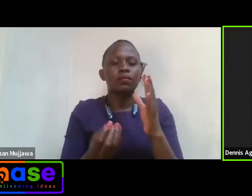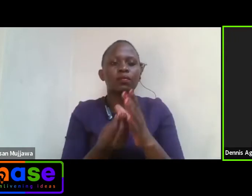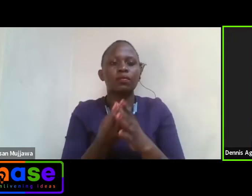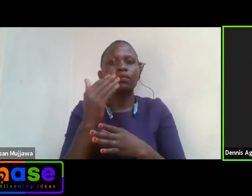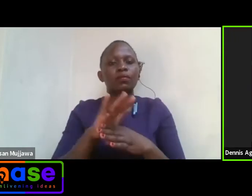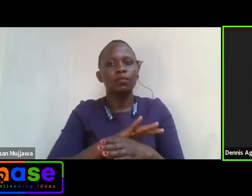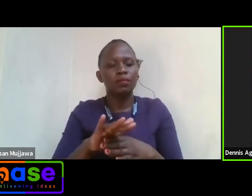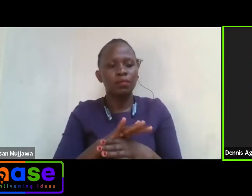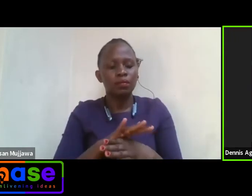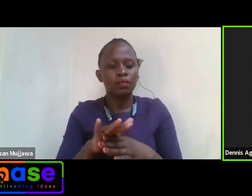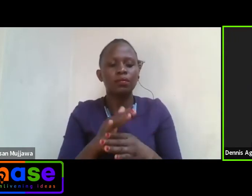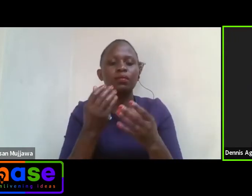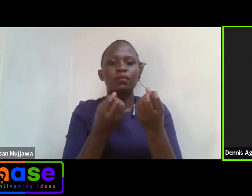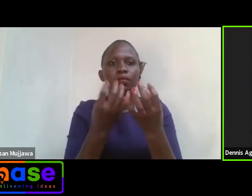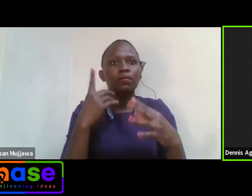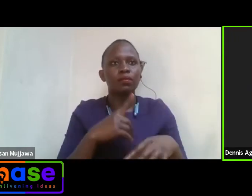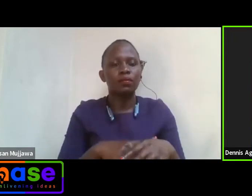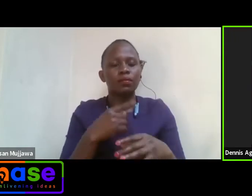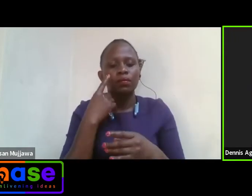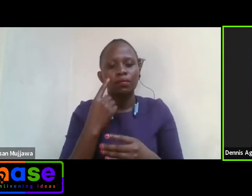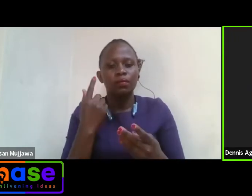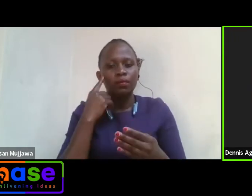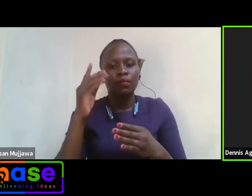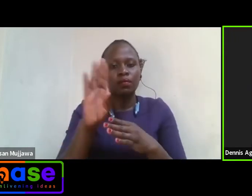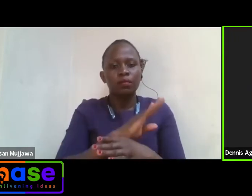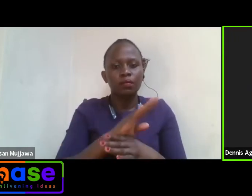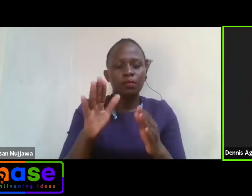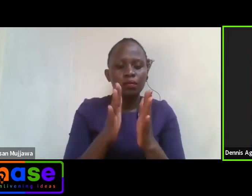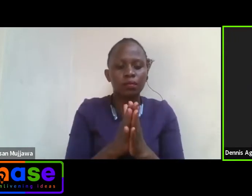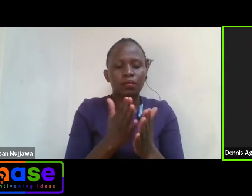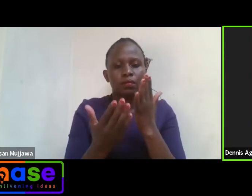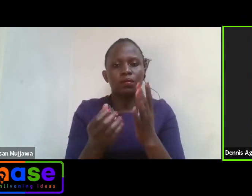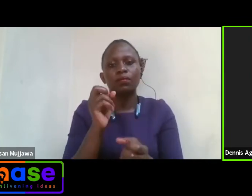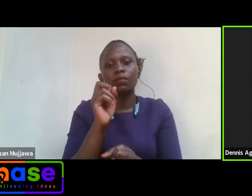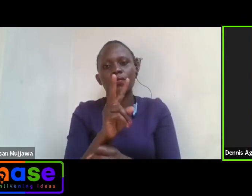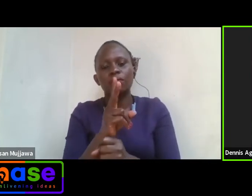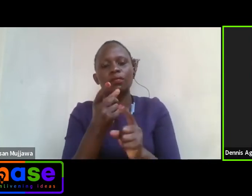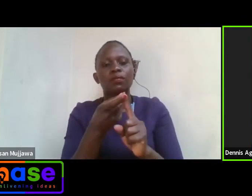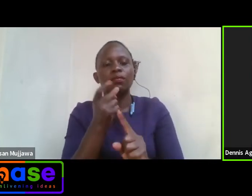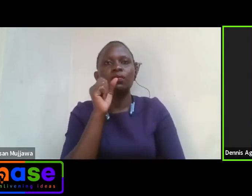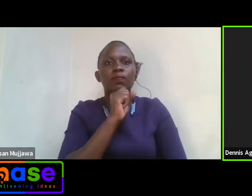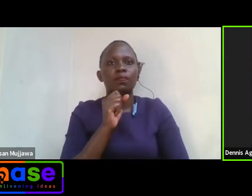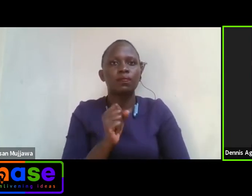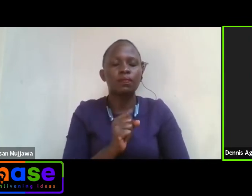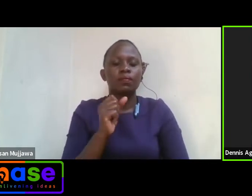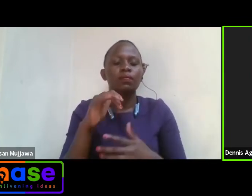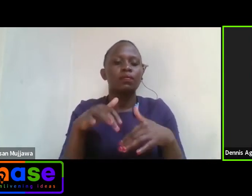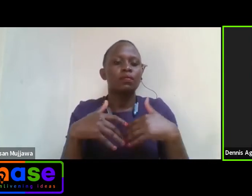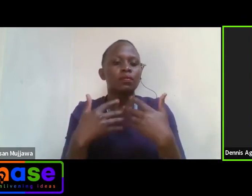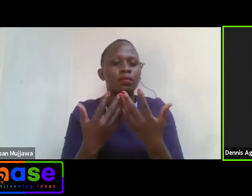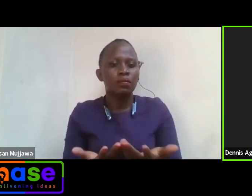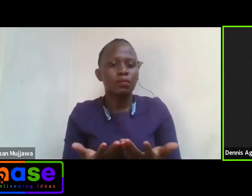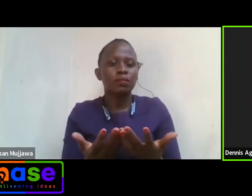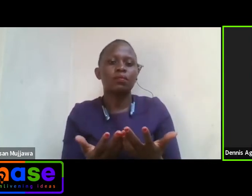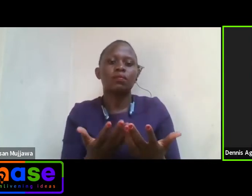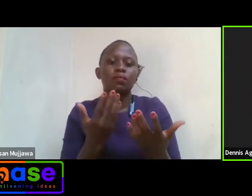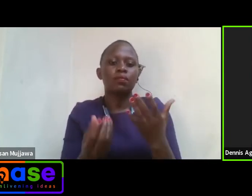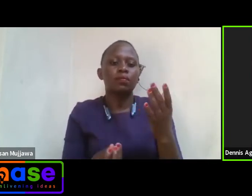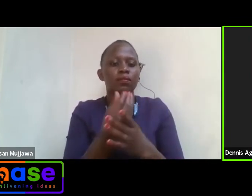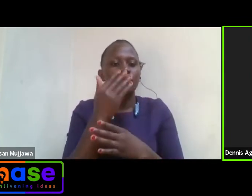is usually meant for businesses that maybe are 12 months or older, perhaps more established, with a bank account or something like